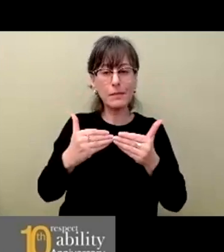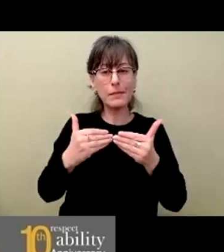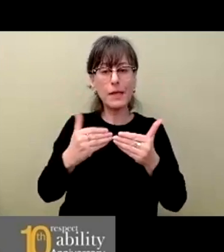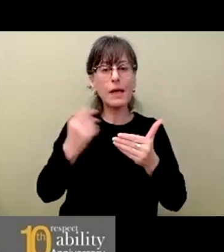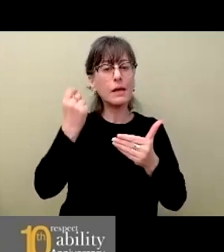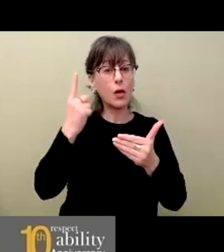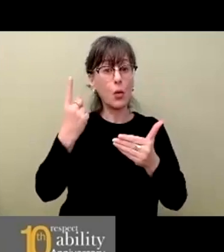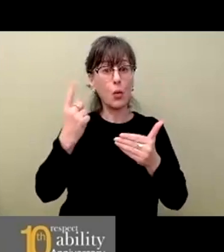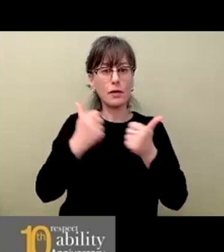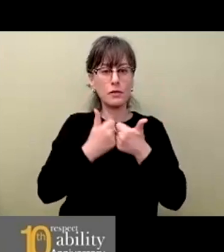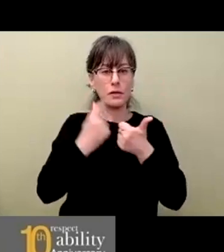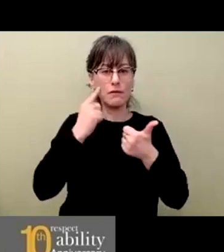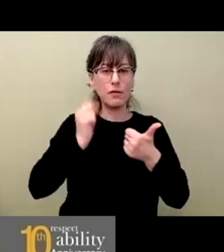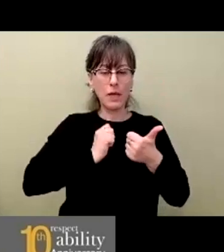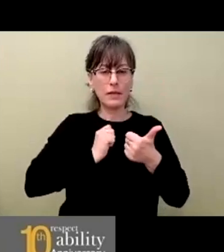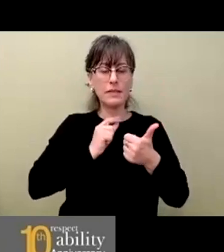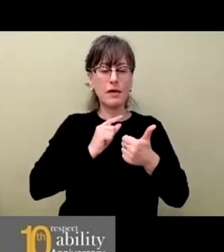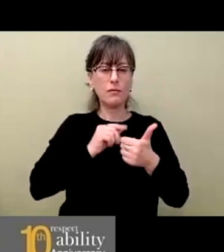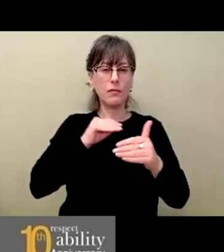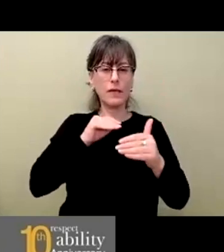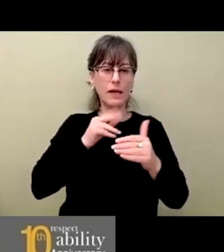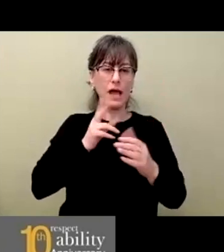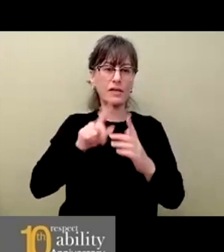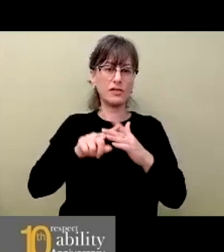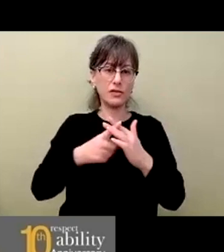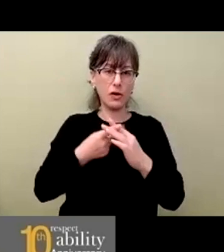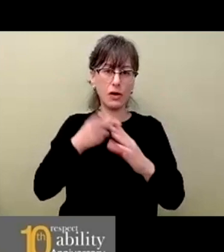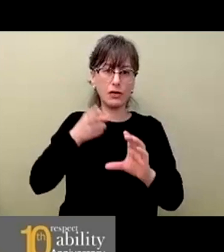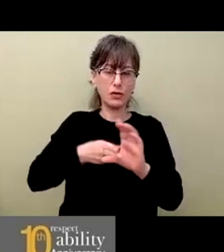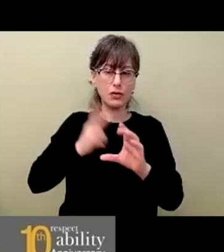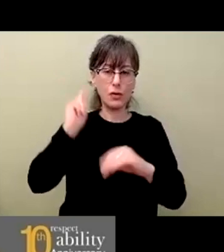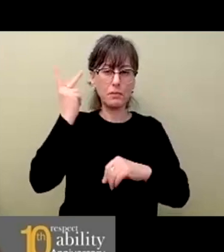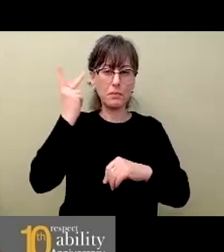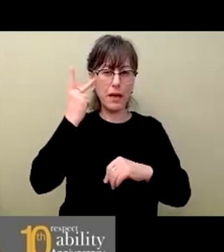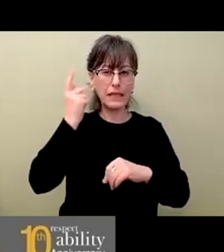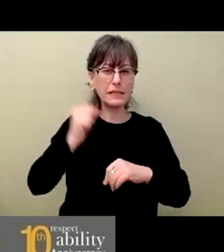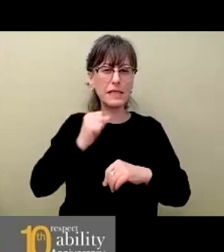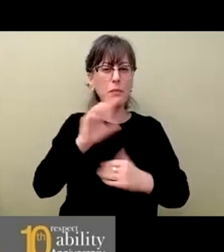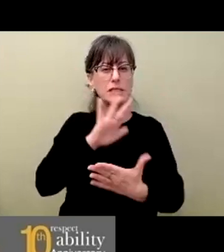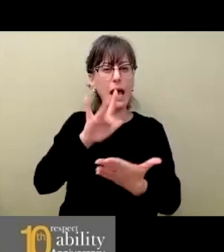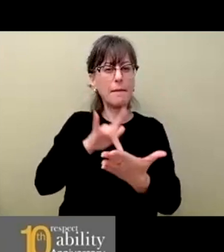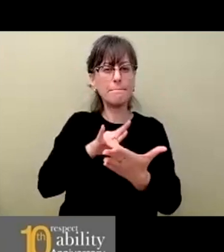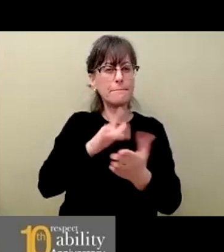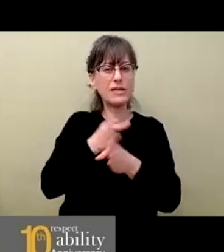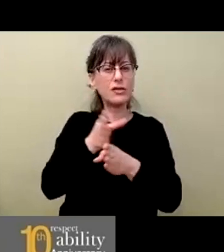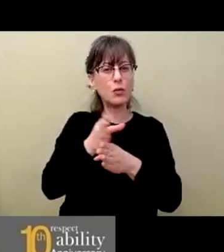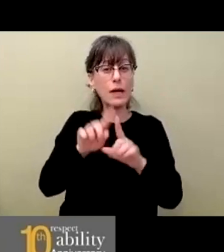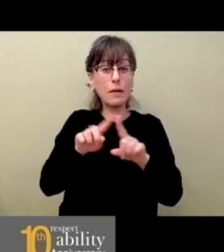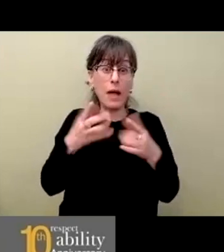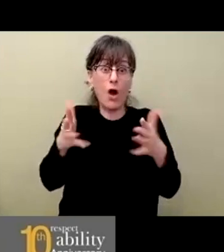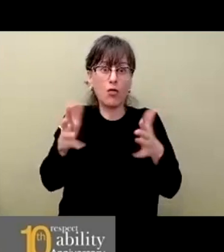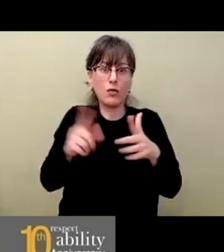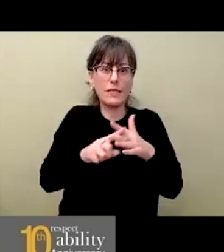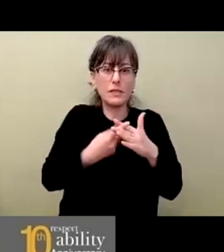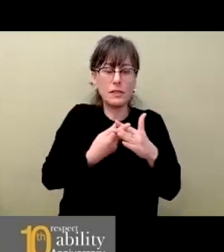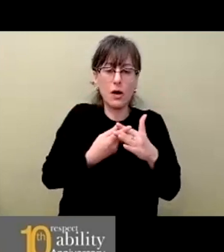challenges that I had when I entered politics is that I wasn't quite mid-career, but I had already started a career. I was working as